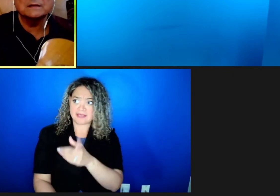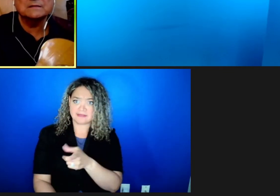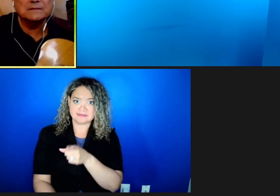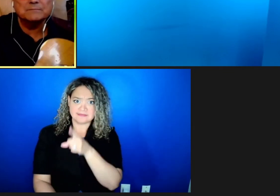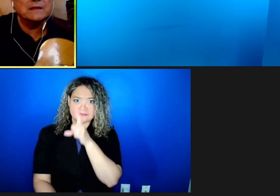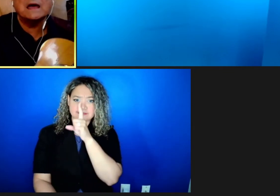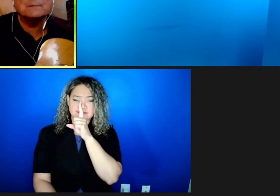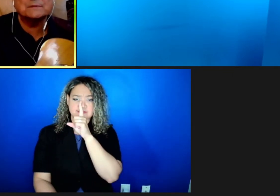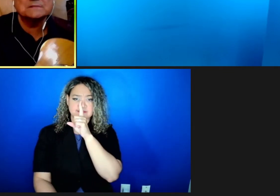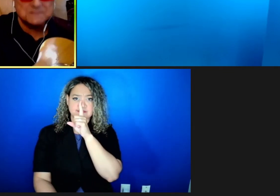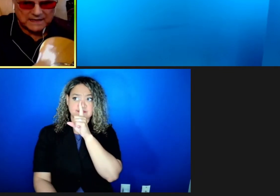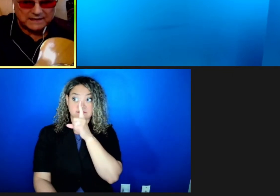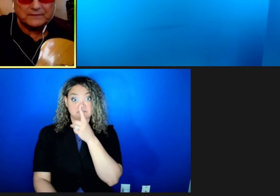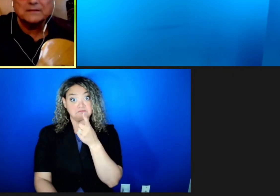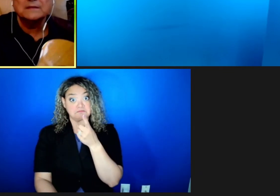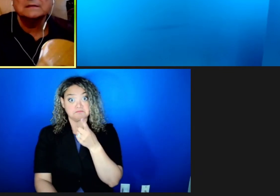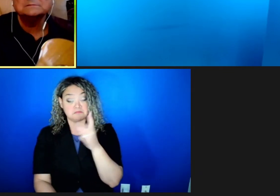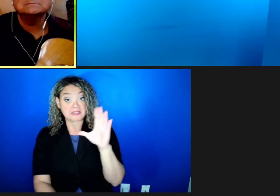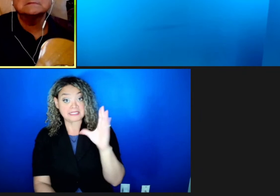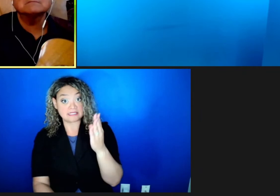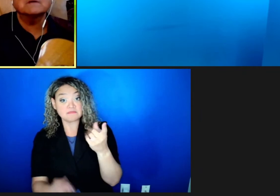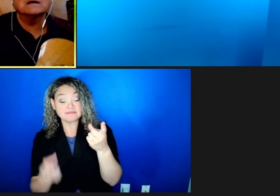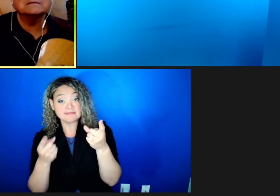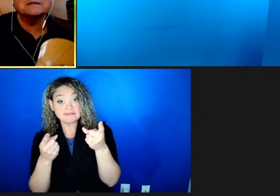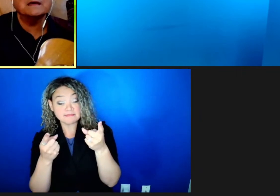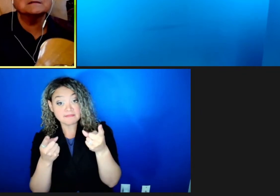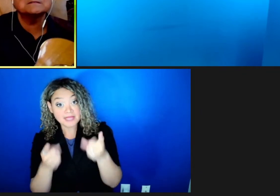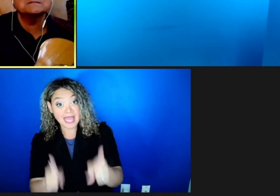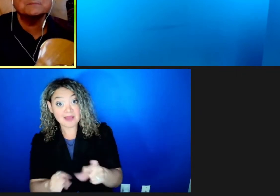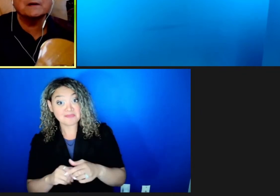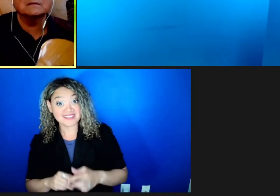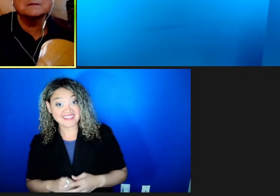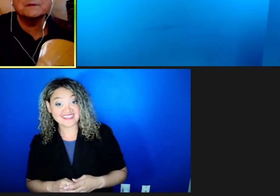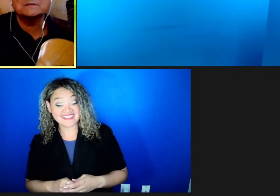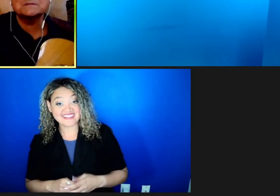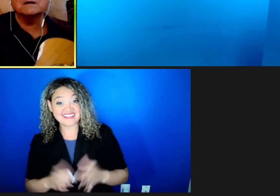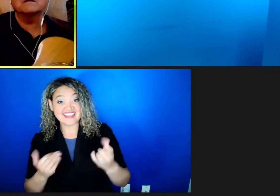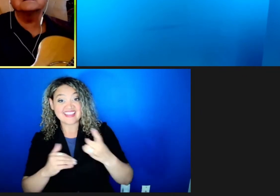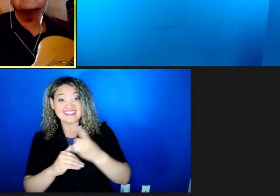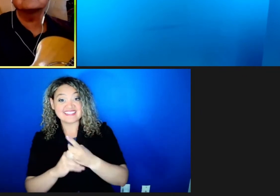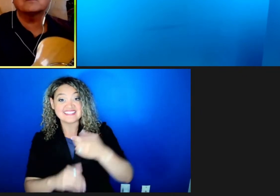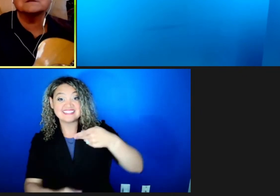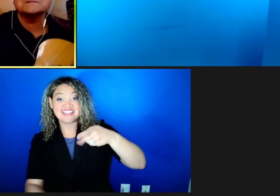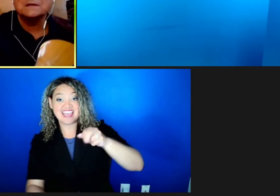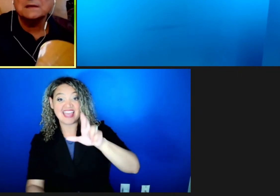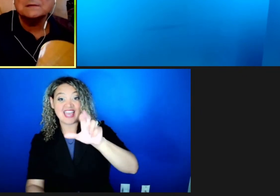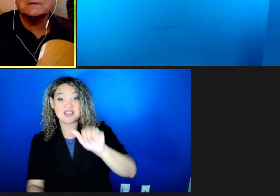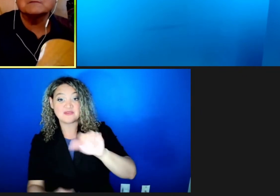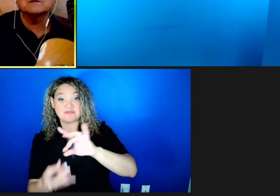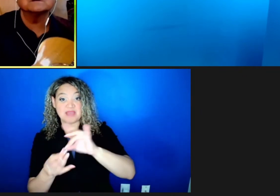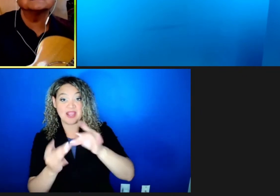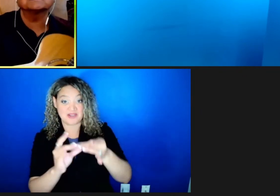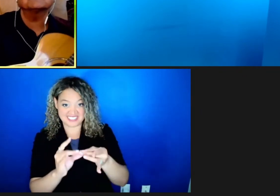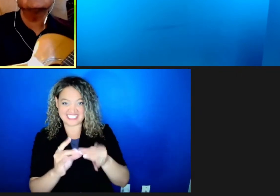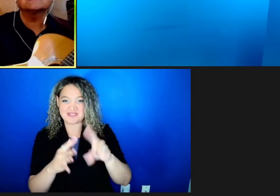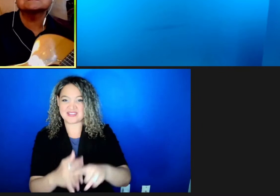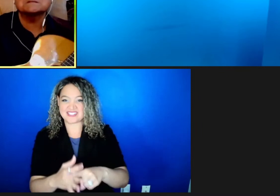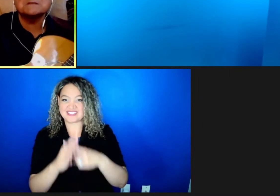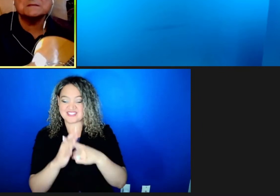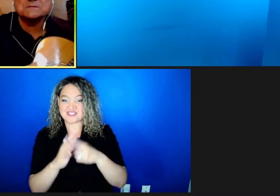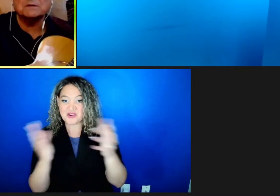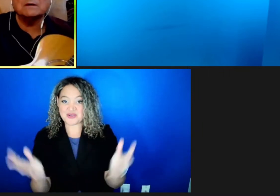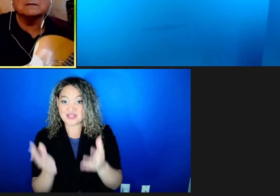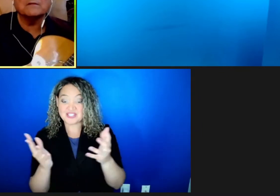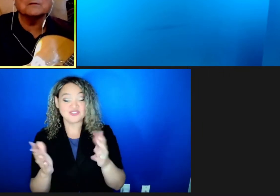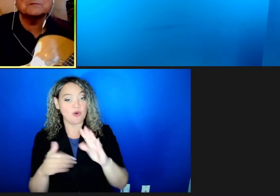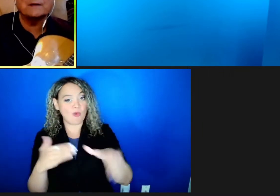so it happens. And today, since the Paralympics are in force, may we wish